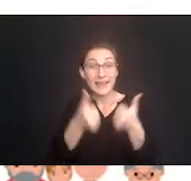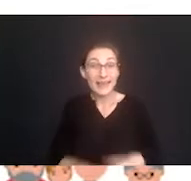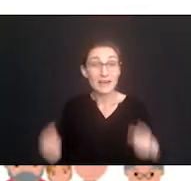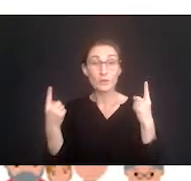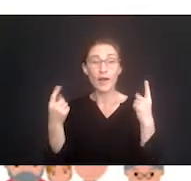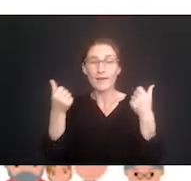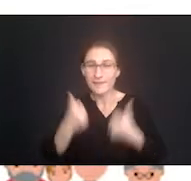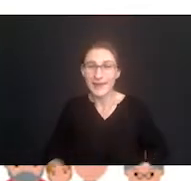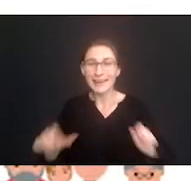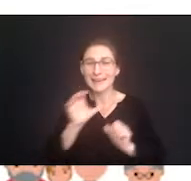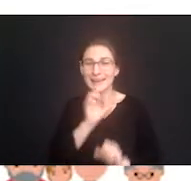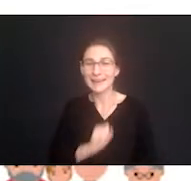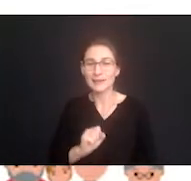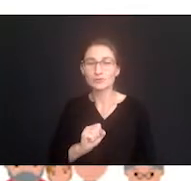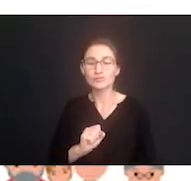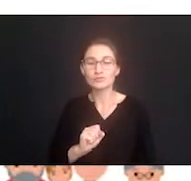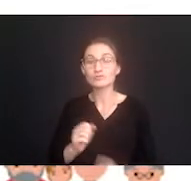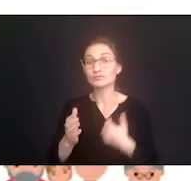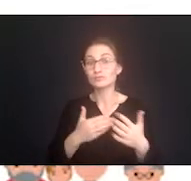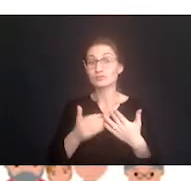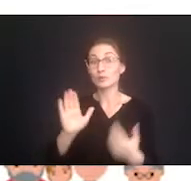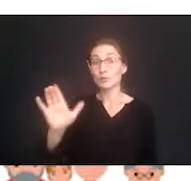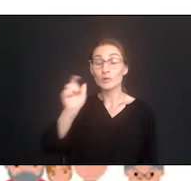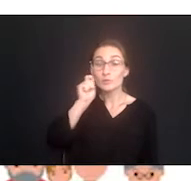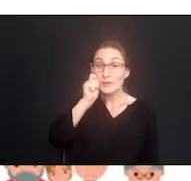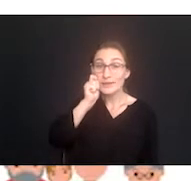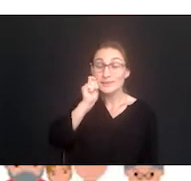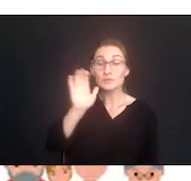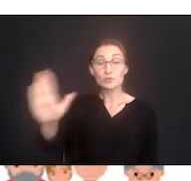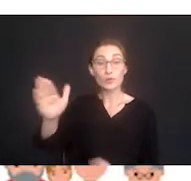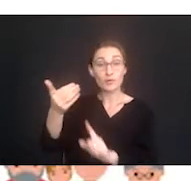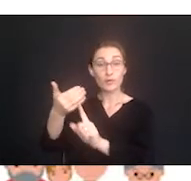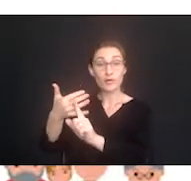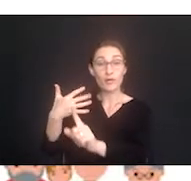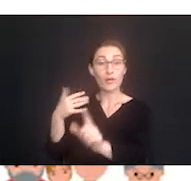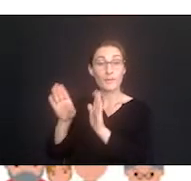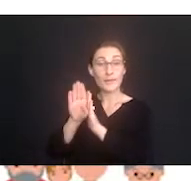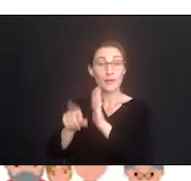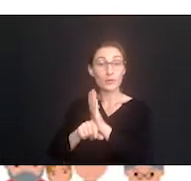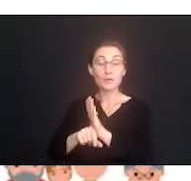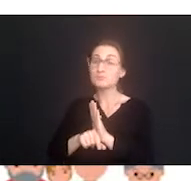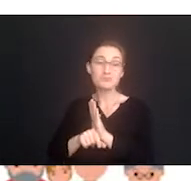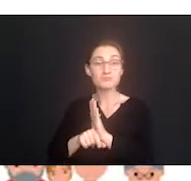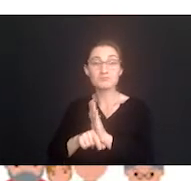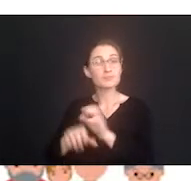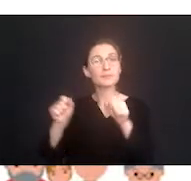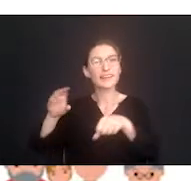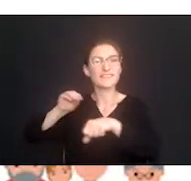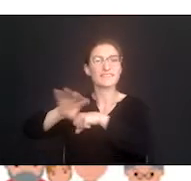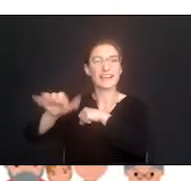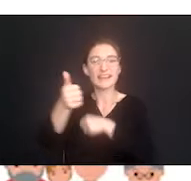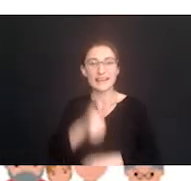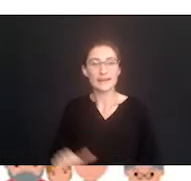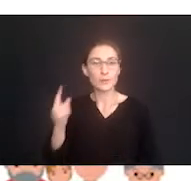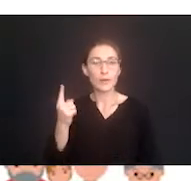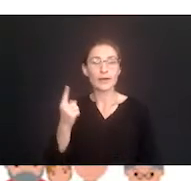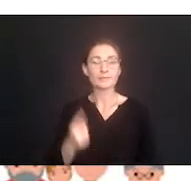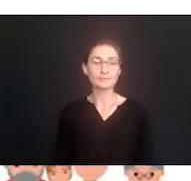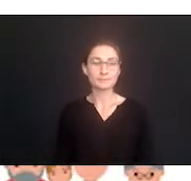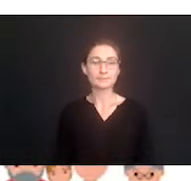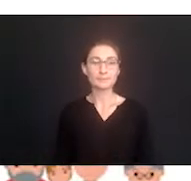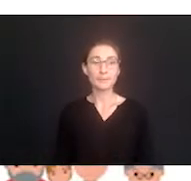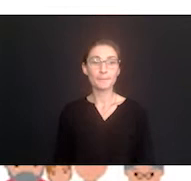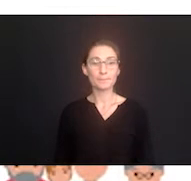at any age. It also does not matter your racial or ethnic background either. It can happen to anyone at